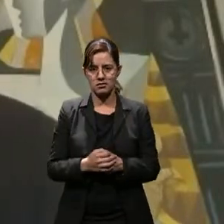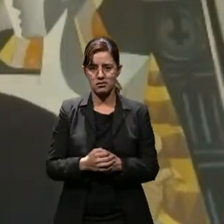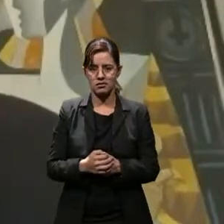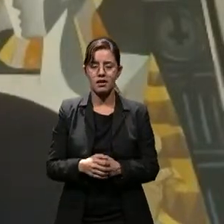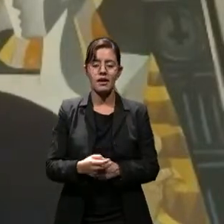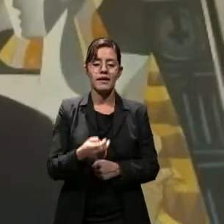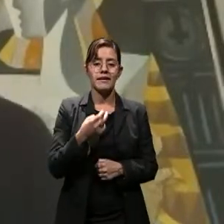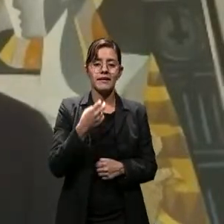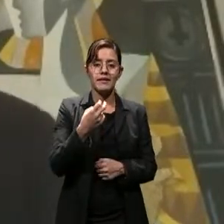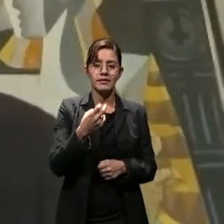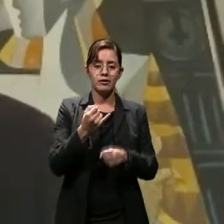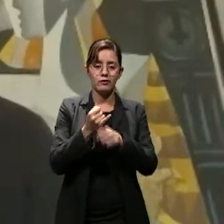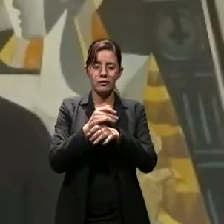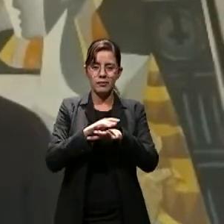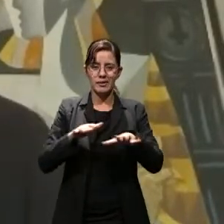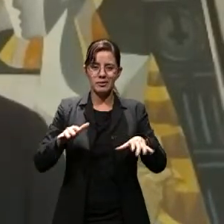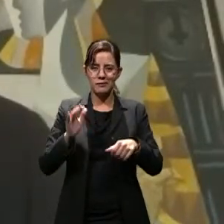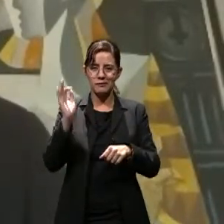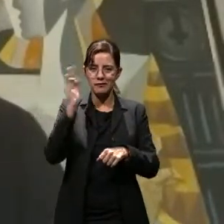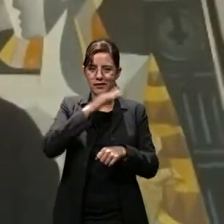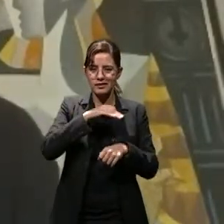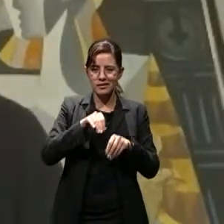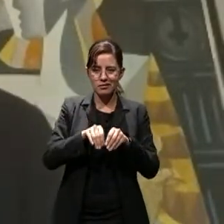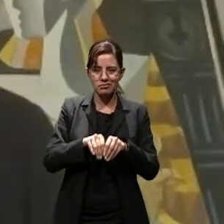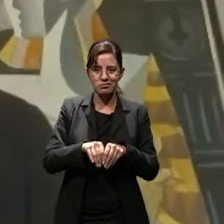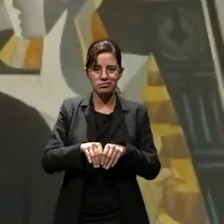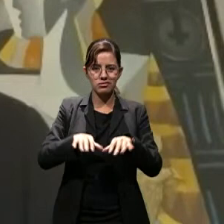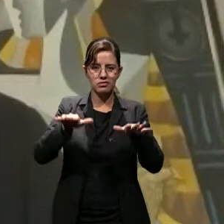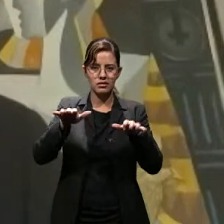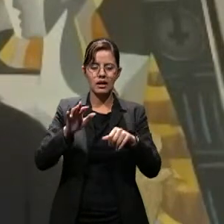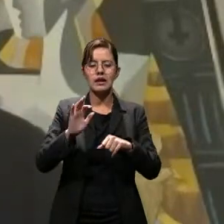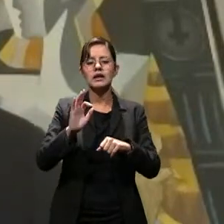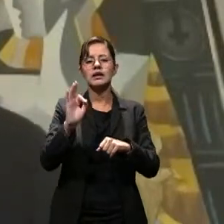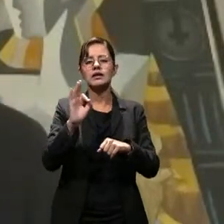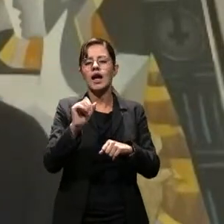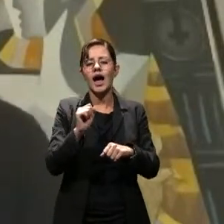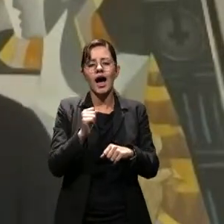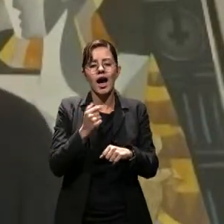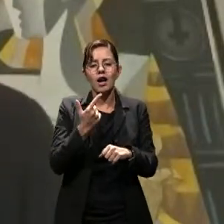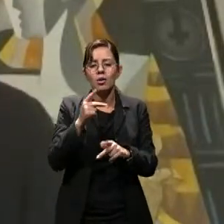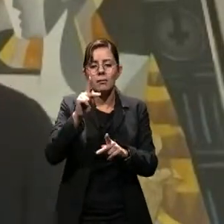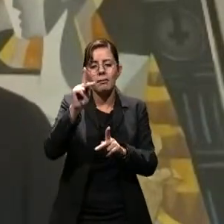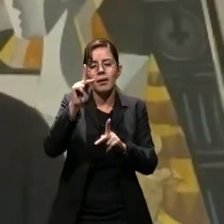Good disinformation has a certain truth to it.